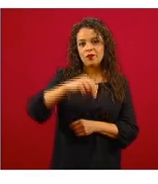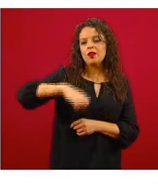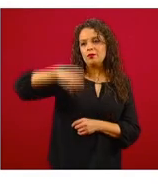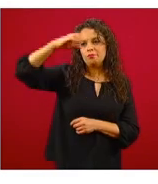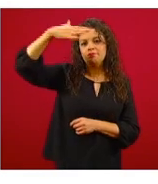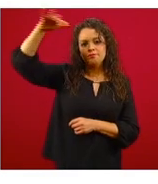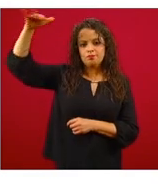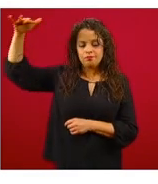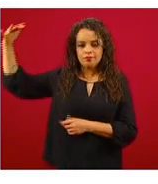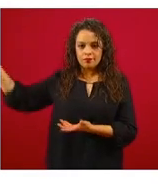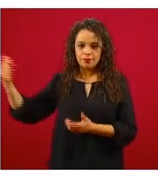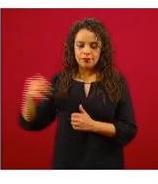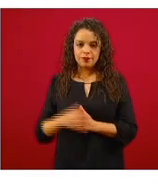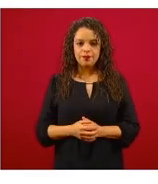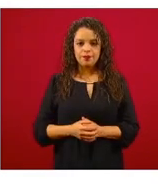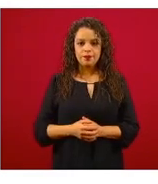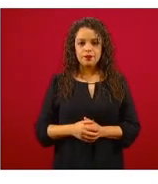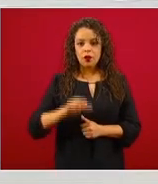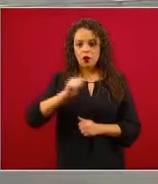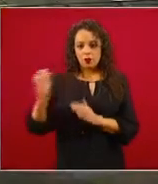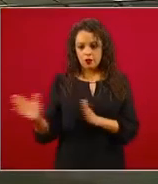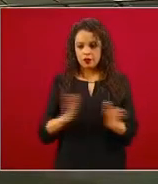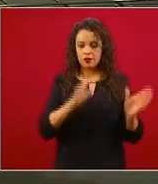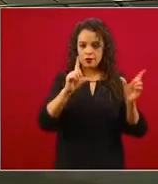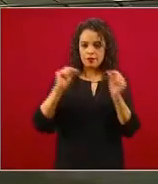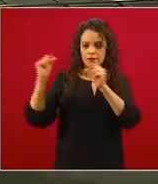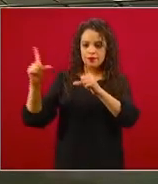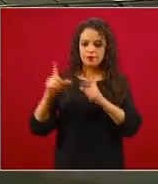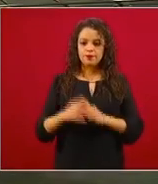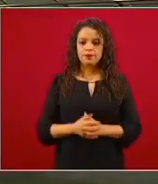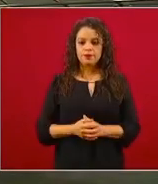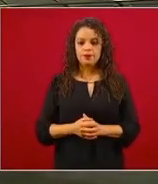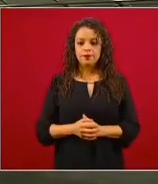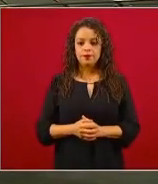who have limited mobility.